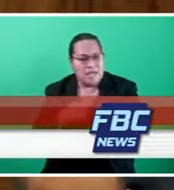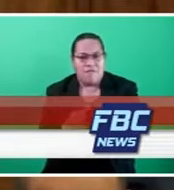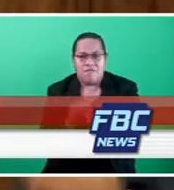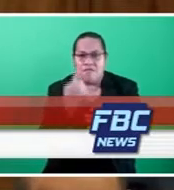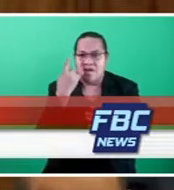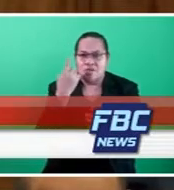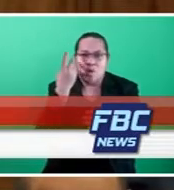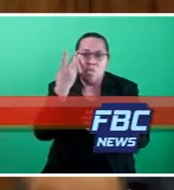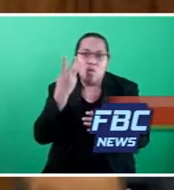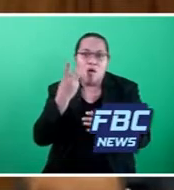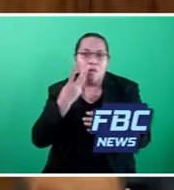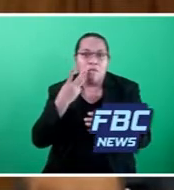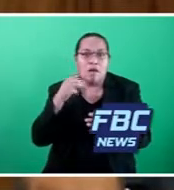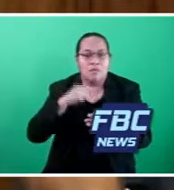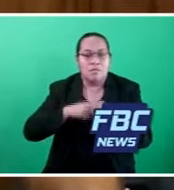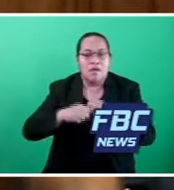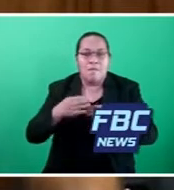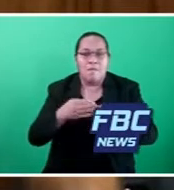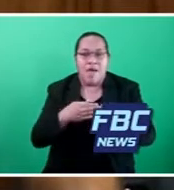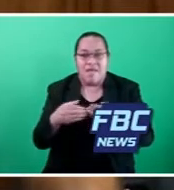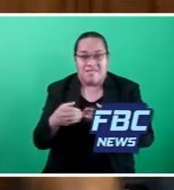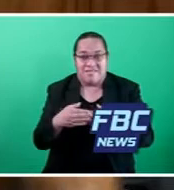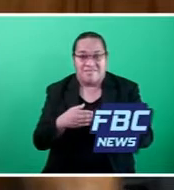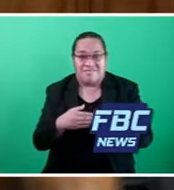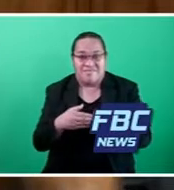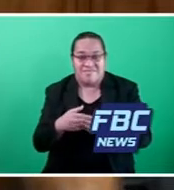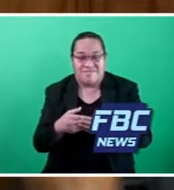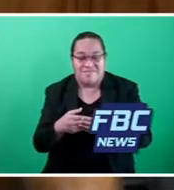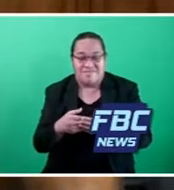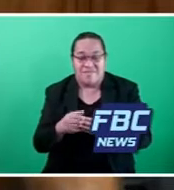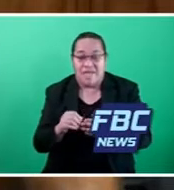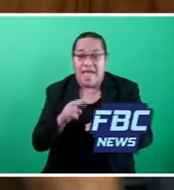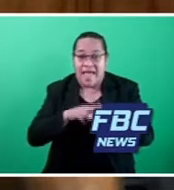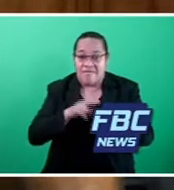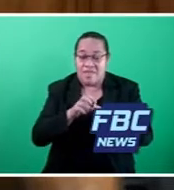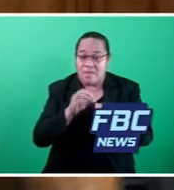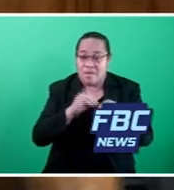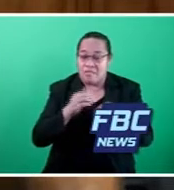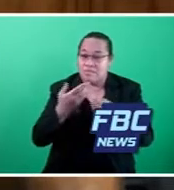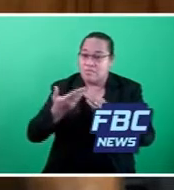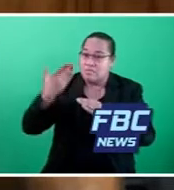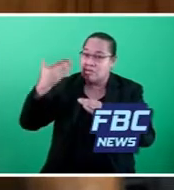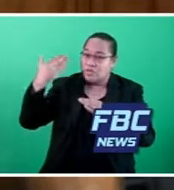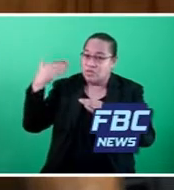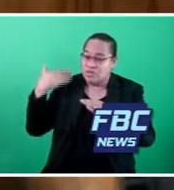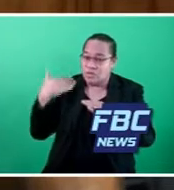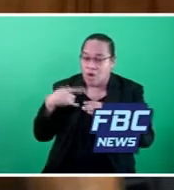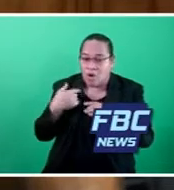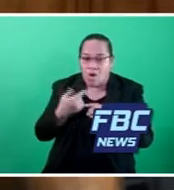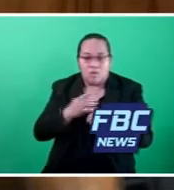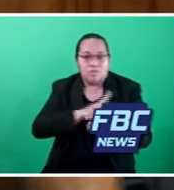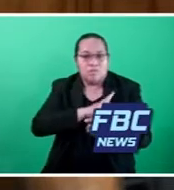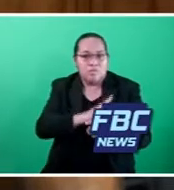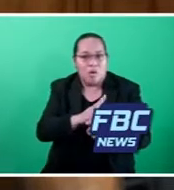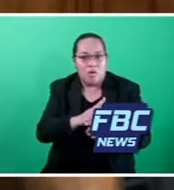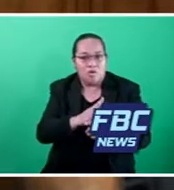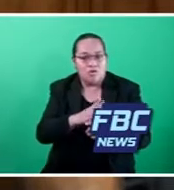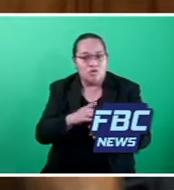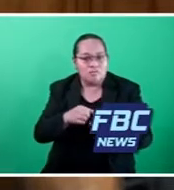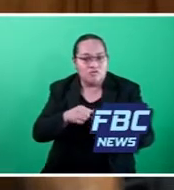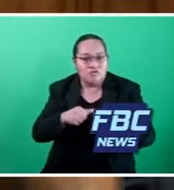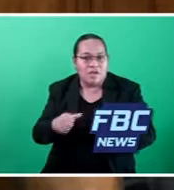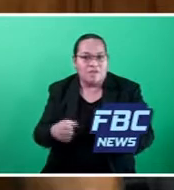an executive management role in 2017. FDB has over the years taken ambitious and bold steps to promote